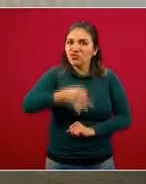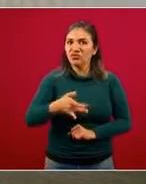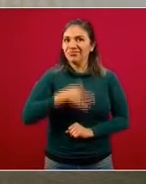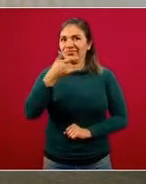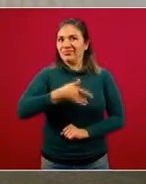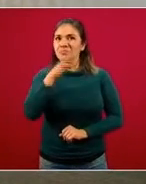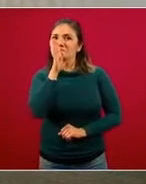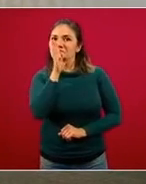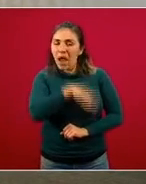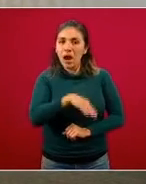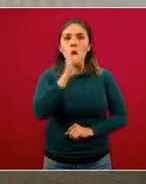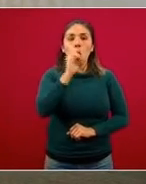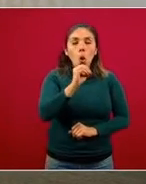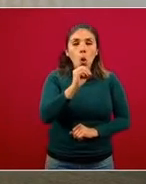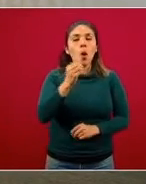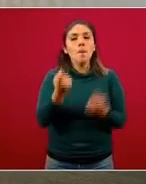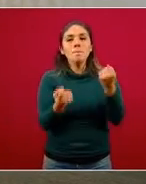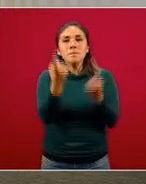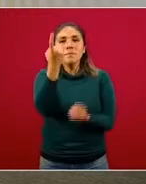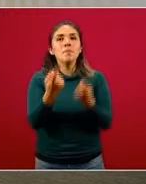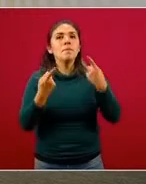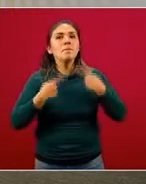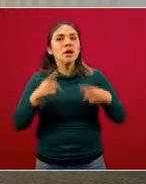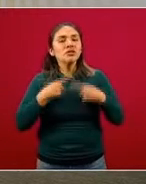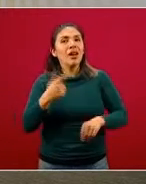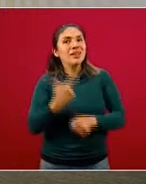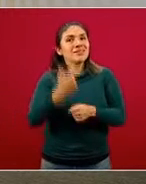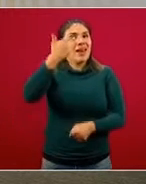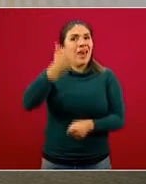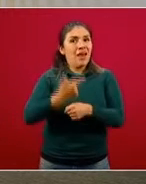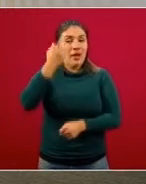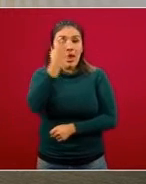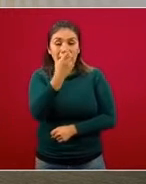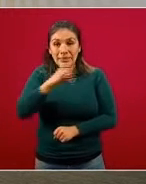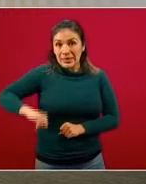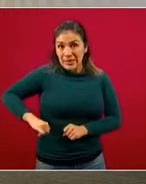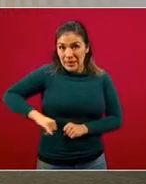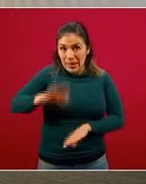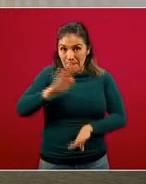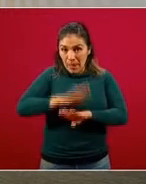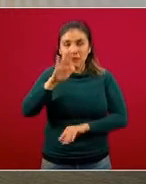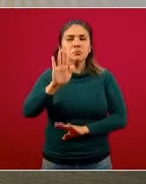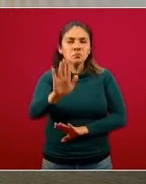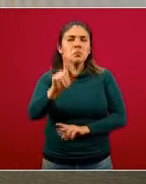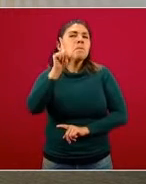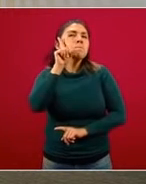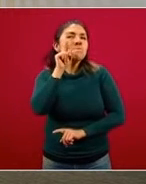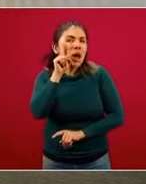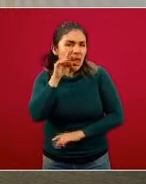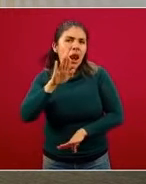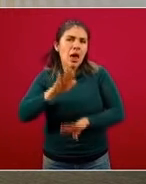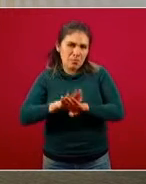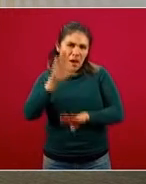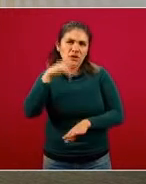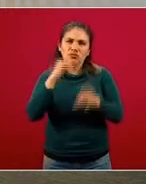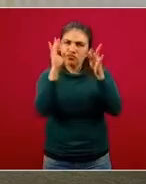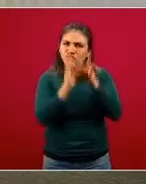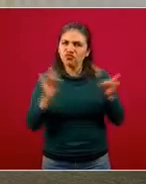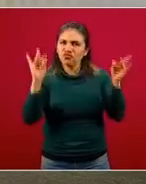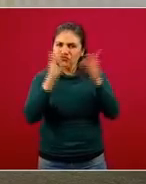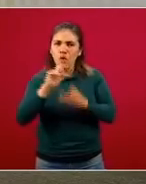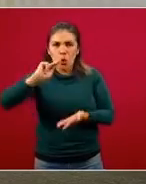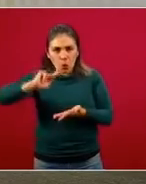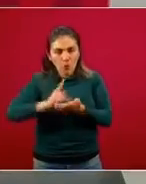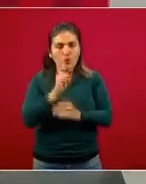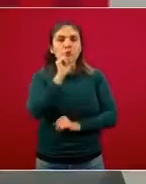its asymptomatic cases. There's a usefulness in terms of really severe cases. But I think that